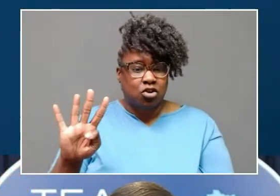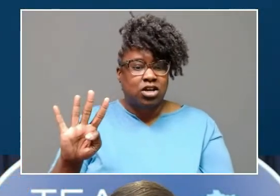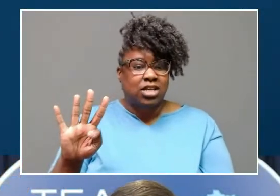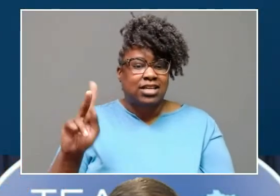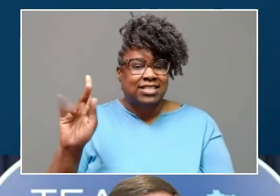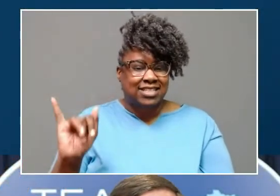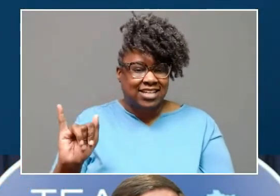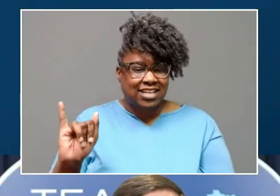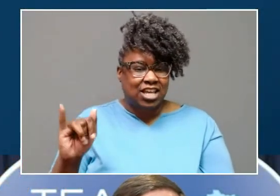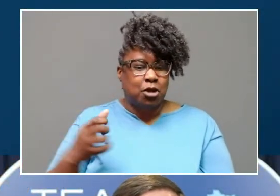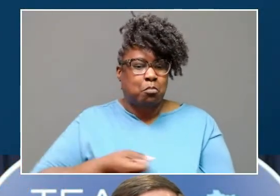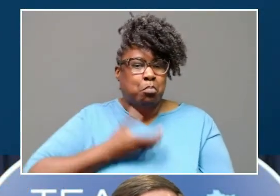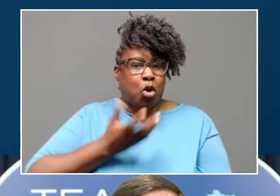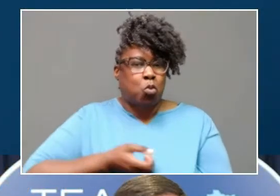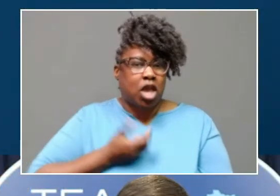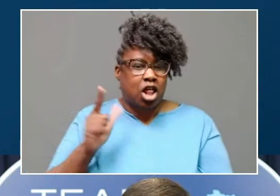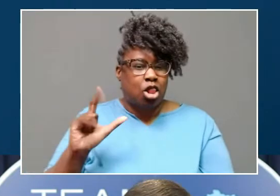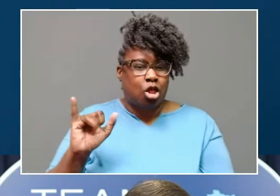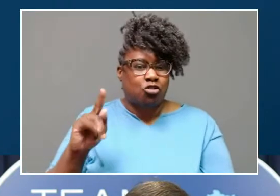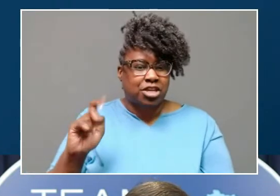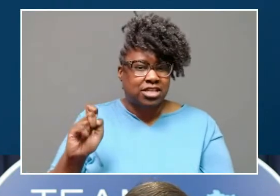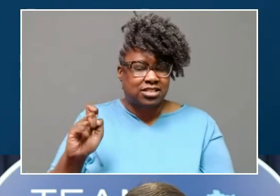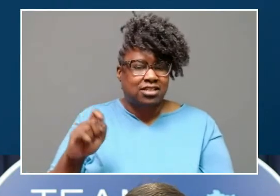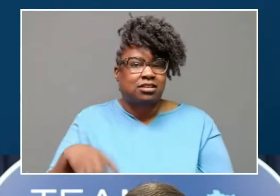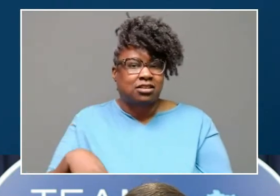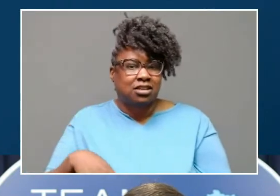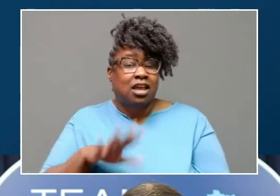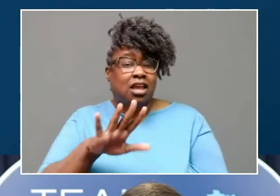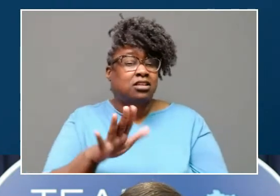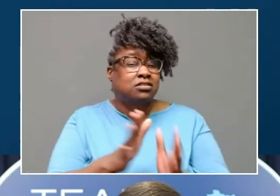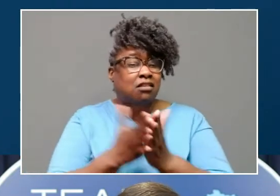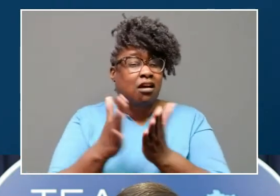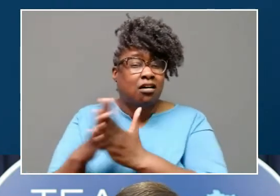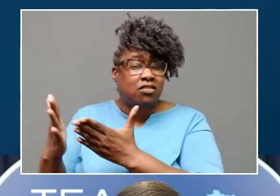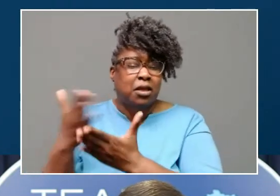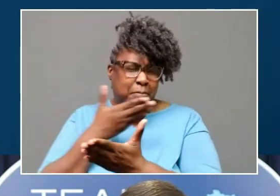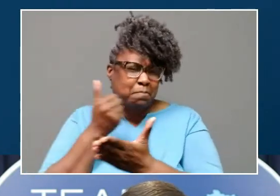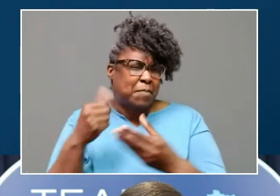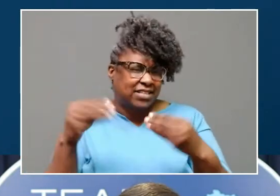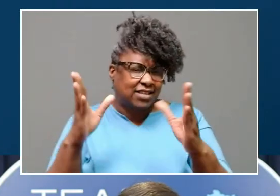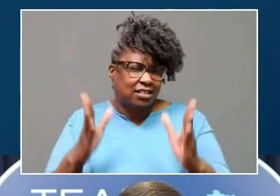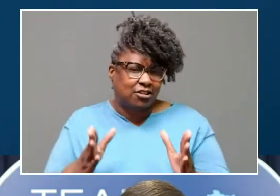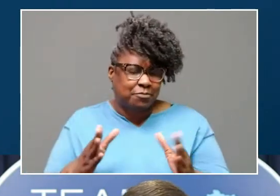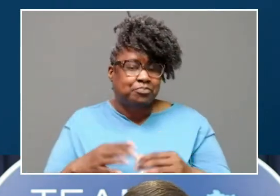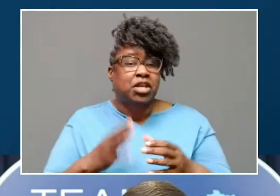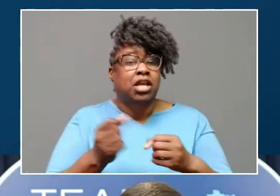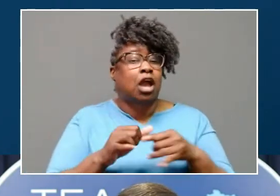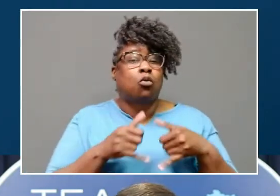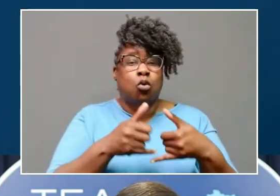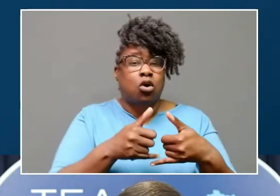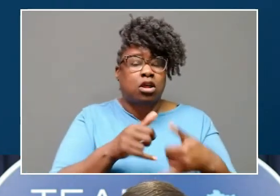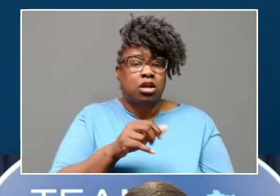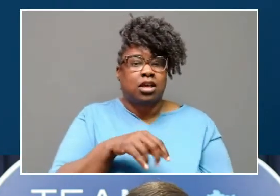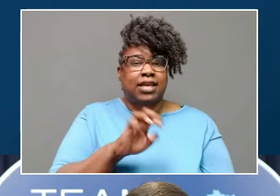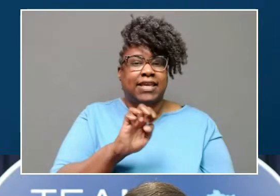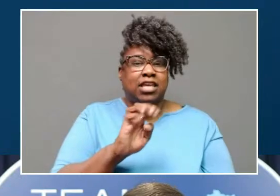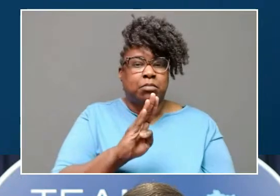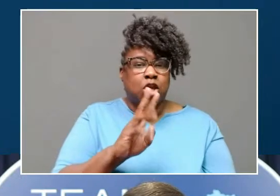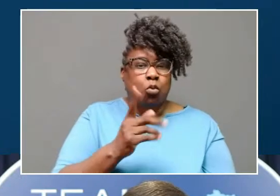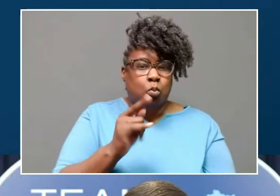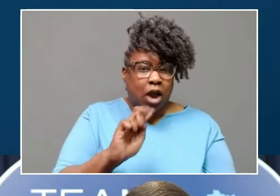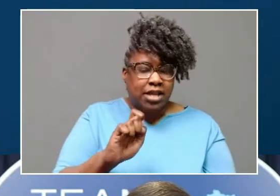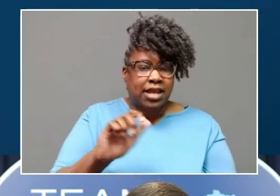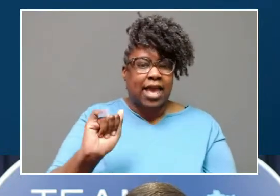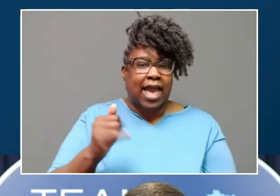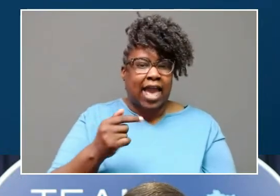nationally best-selling author of several novels. Among his many awards are the Nautilus Award, an E.B. White Award, Appalachian Book of the Year, the New